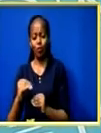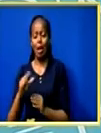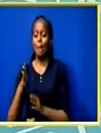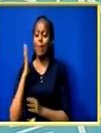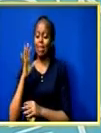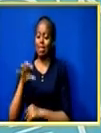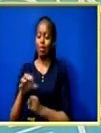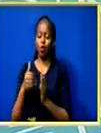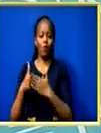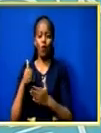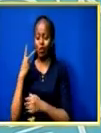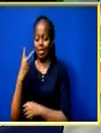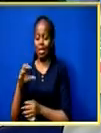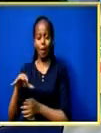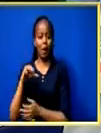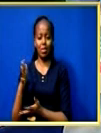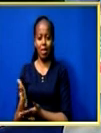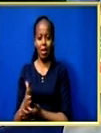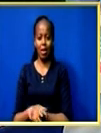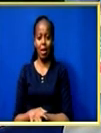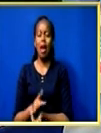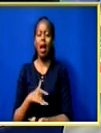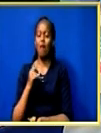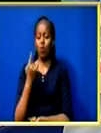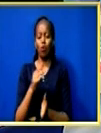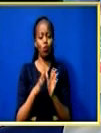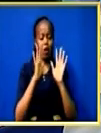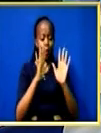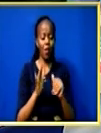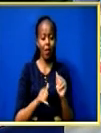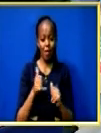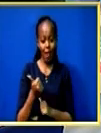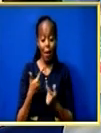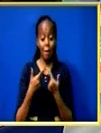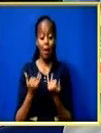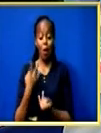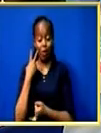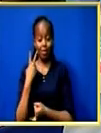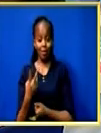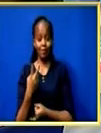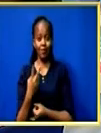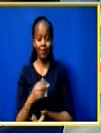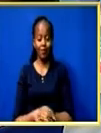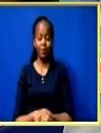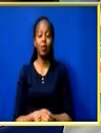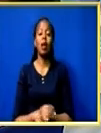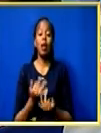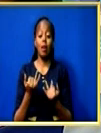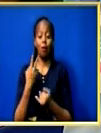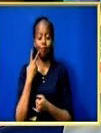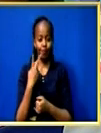you I arrived before the bus. I felt one was more important than the Yeah, other, yeah. but now I see. Okay. So let's